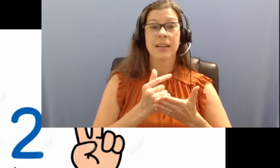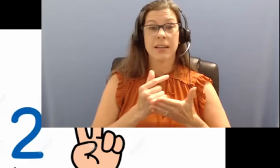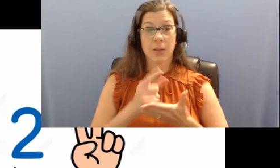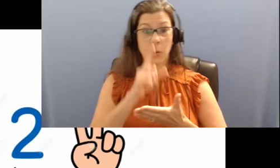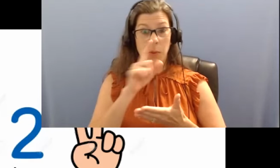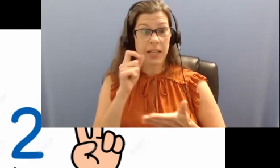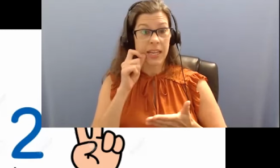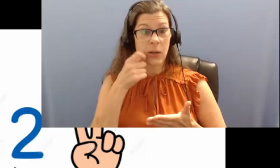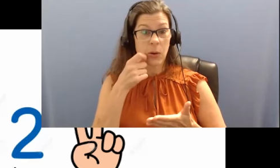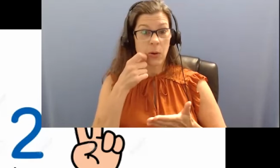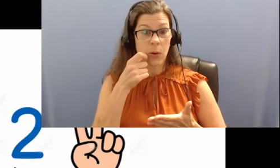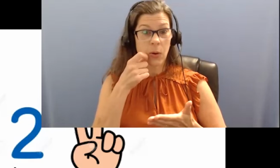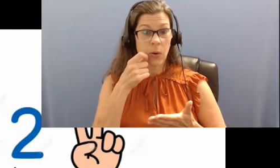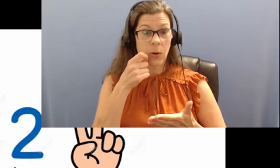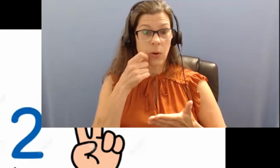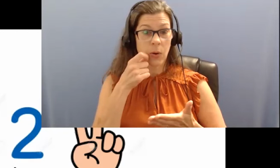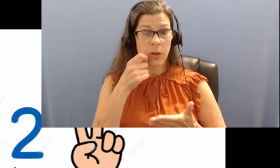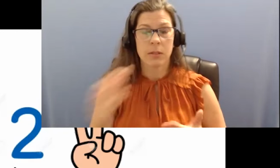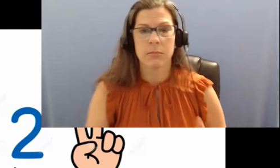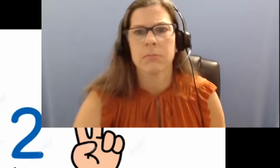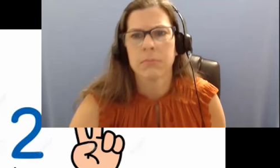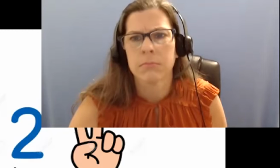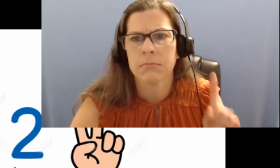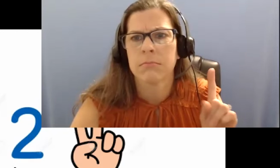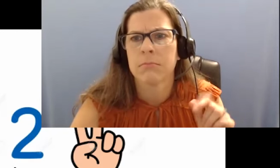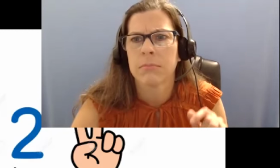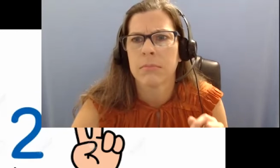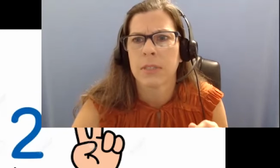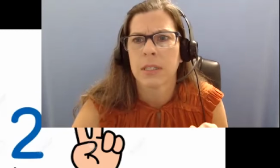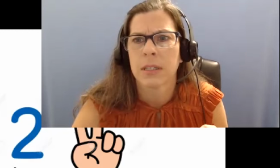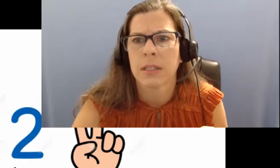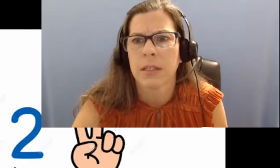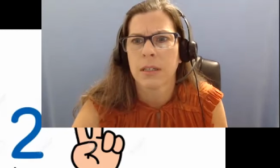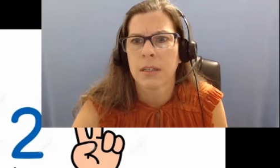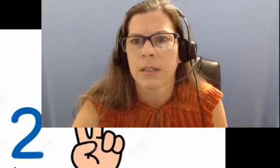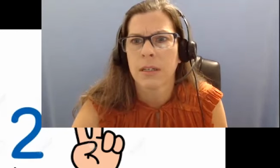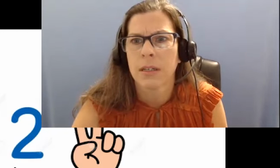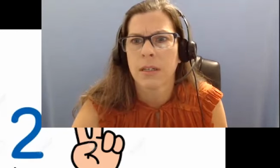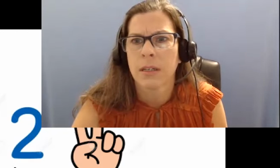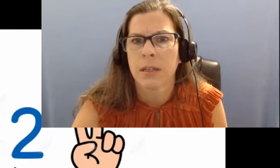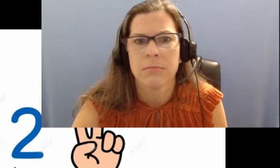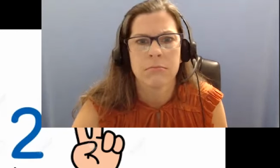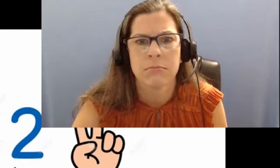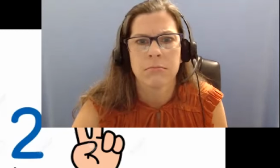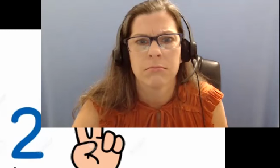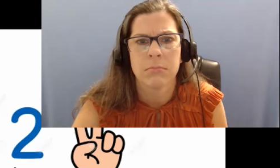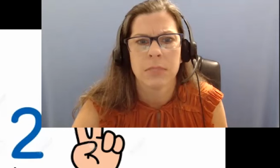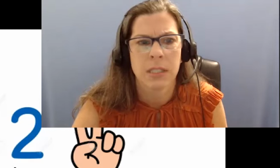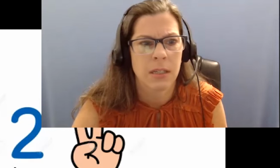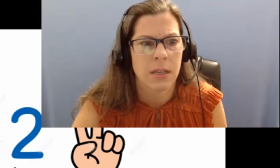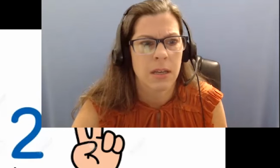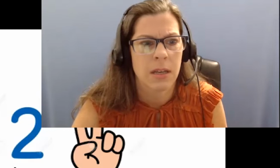cool thing about this program is the written assessment. They prepare you to take while we're still in